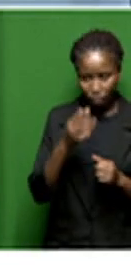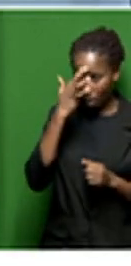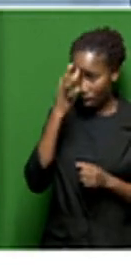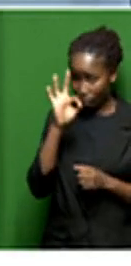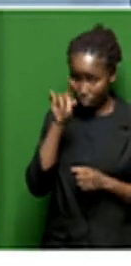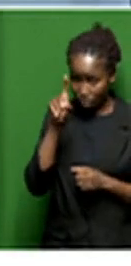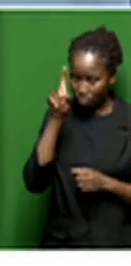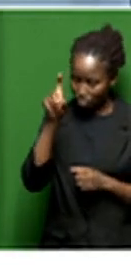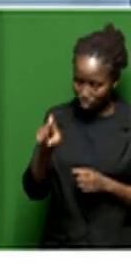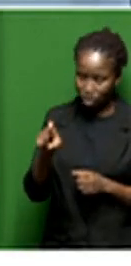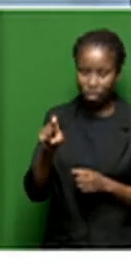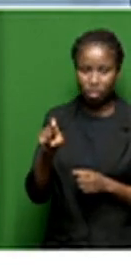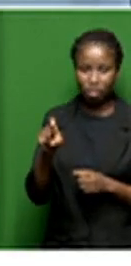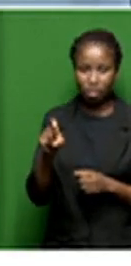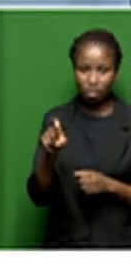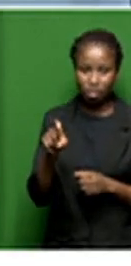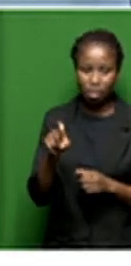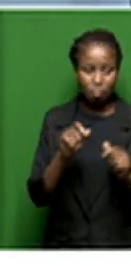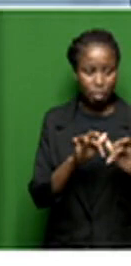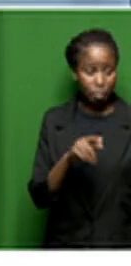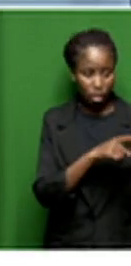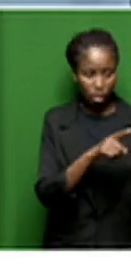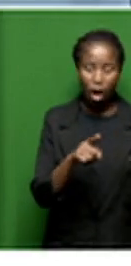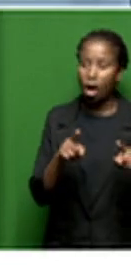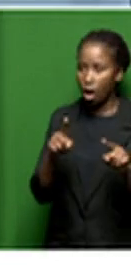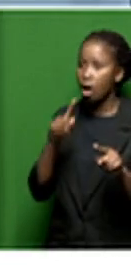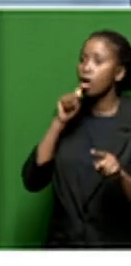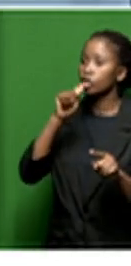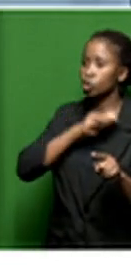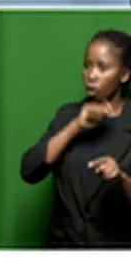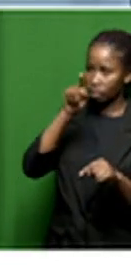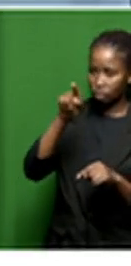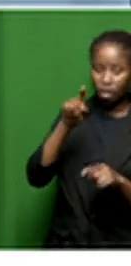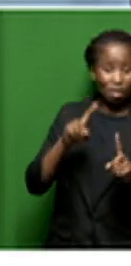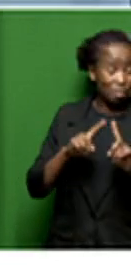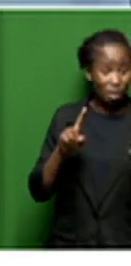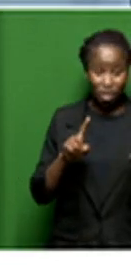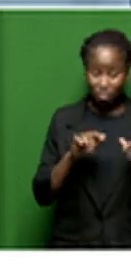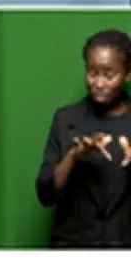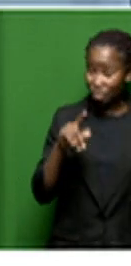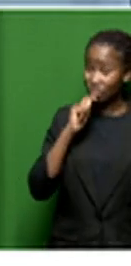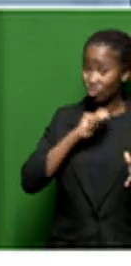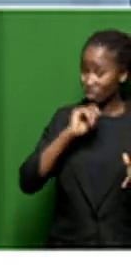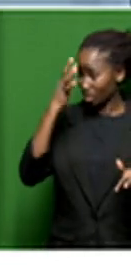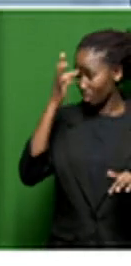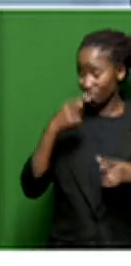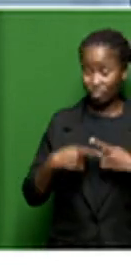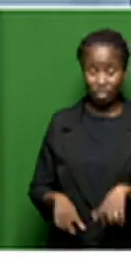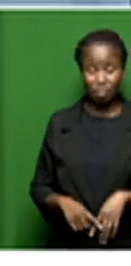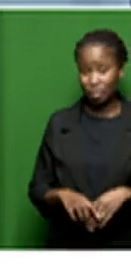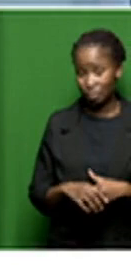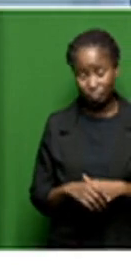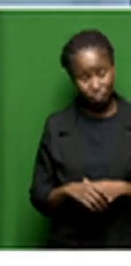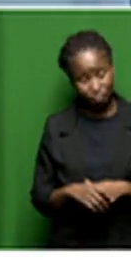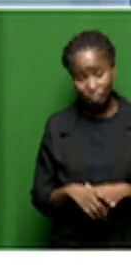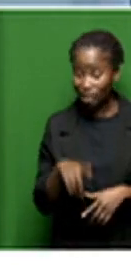to get trust within South African citizens, to get them to vaccinate. But you know, it seems that that's where the